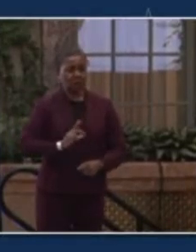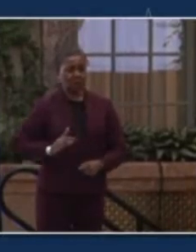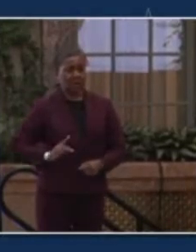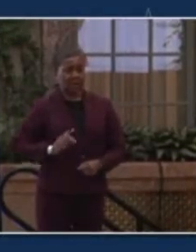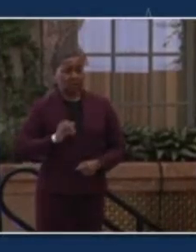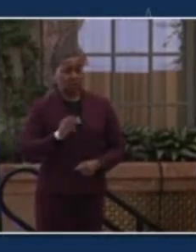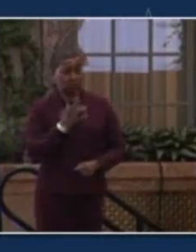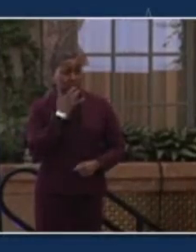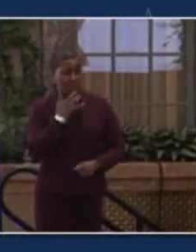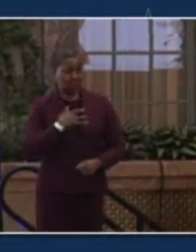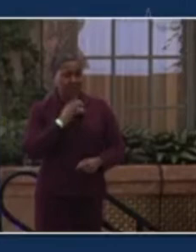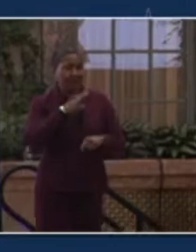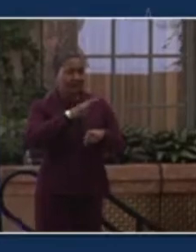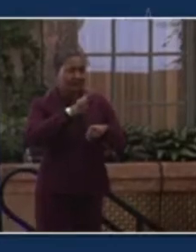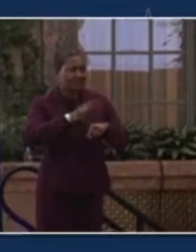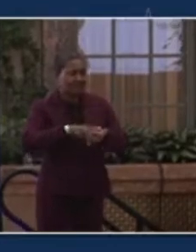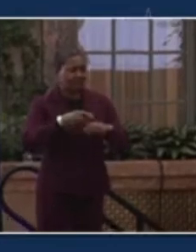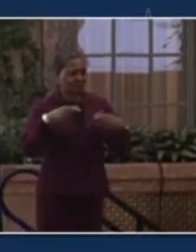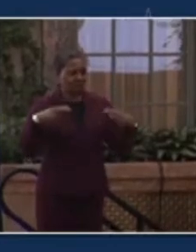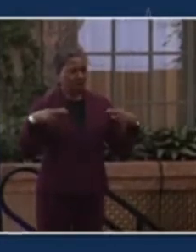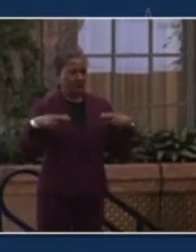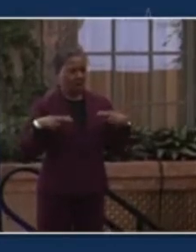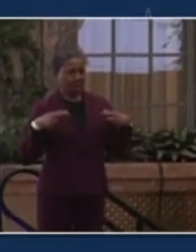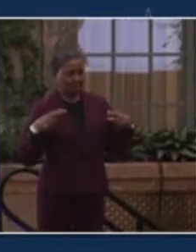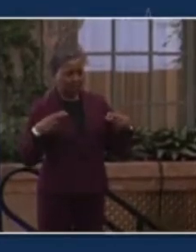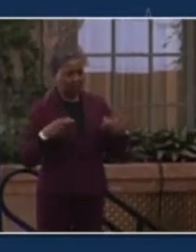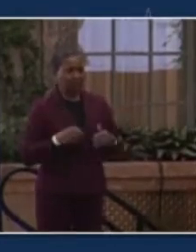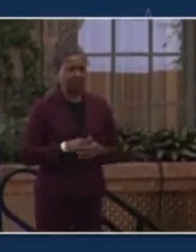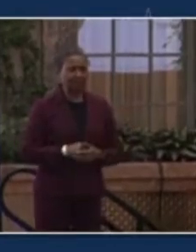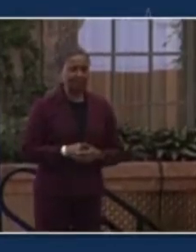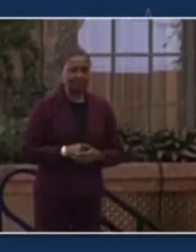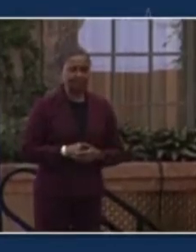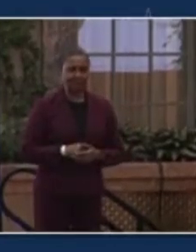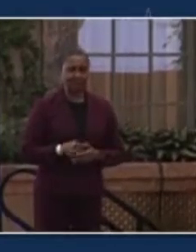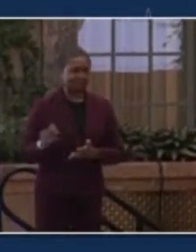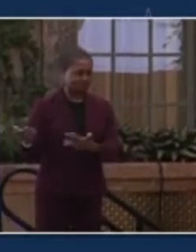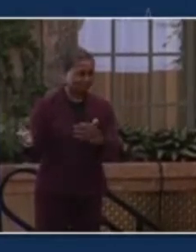birthday a national holiday.